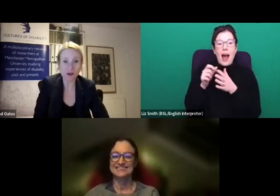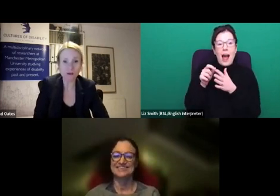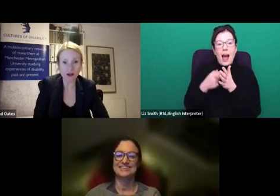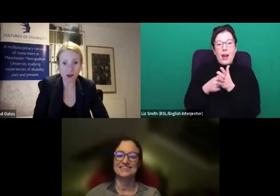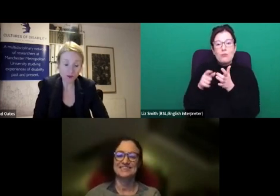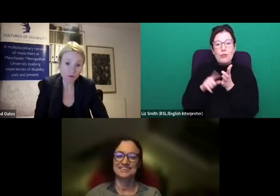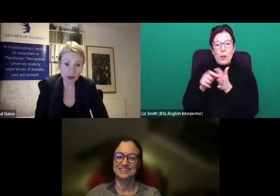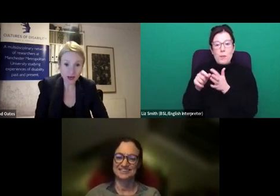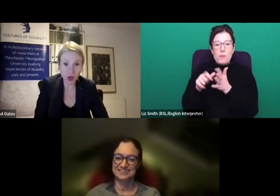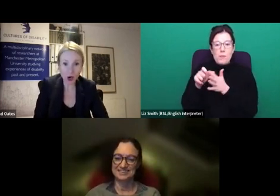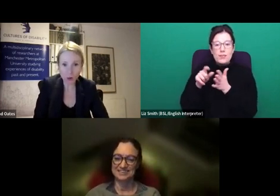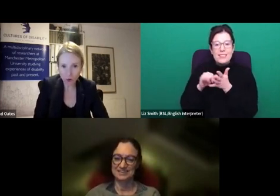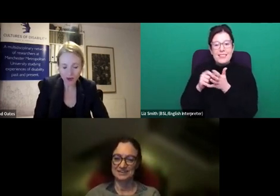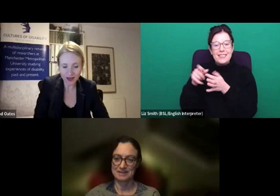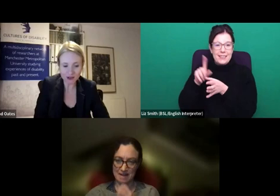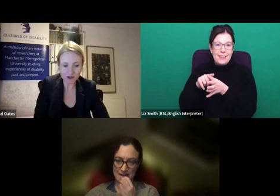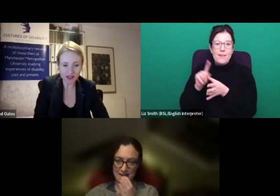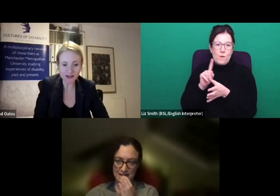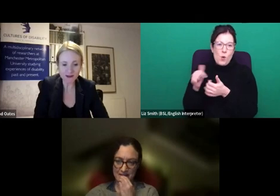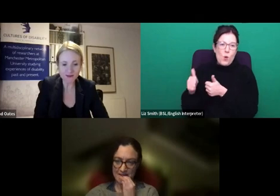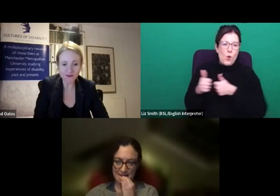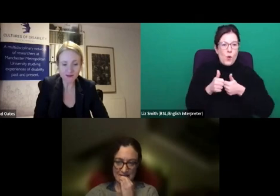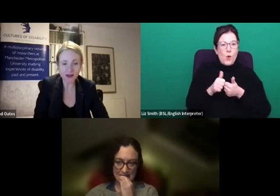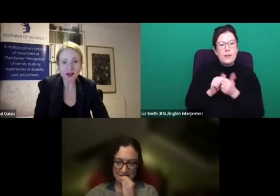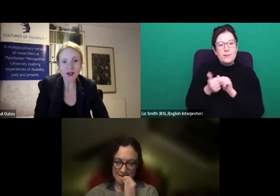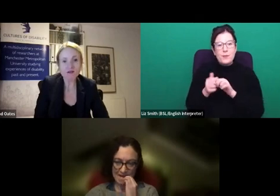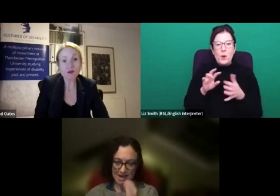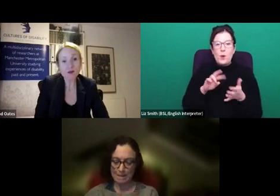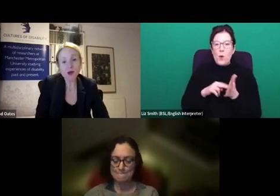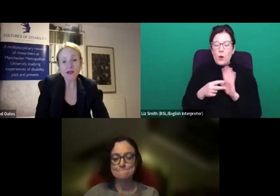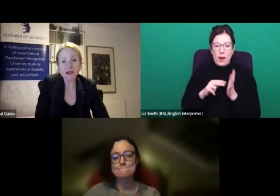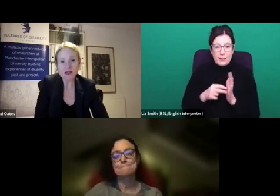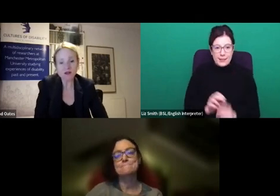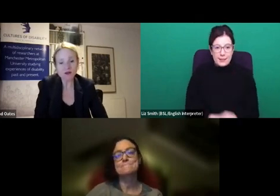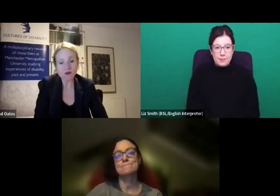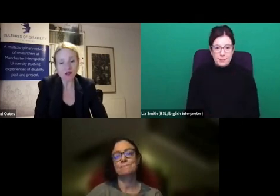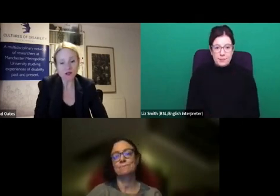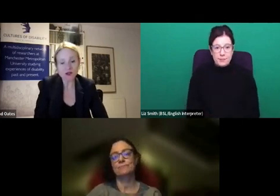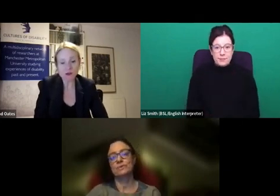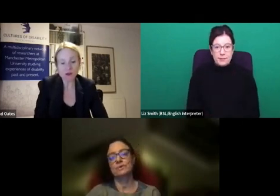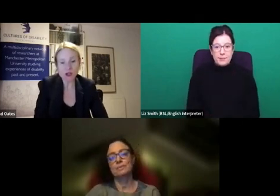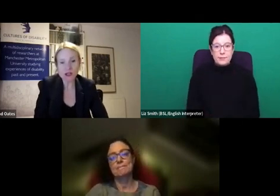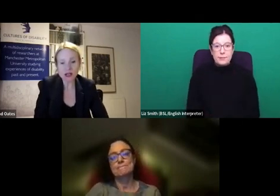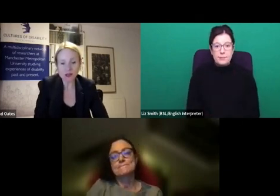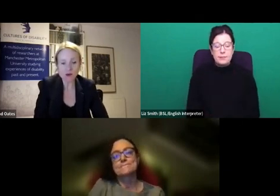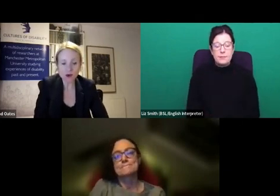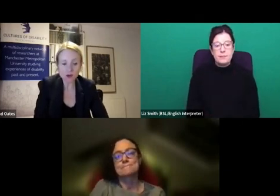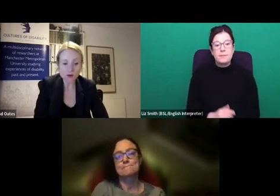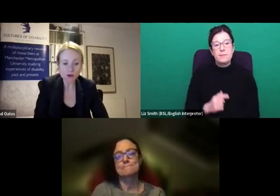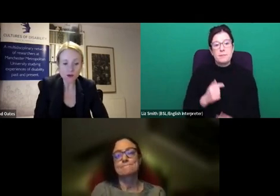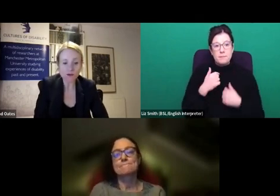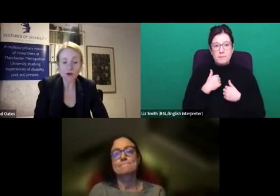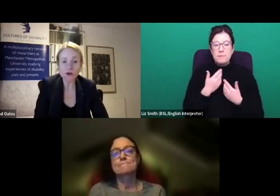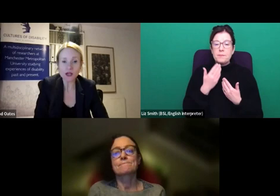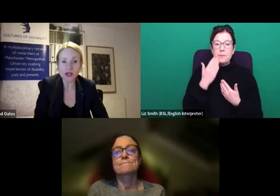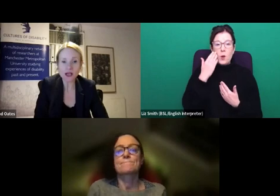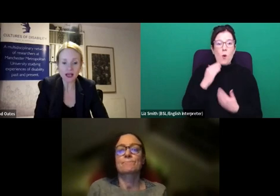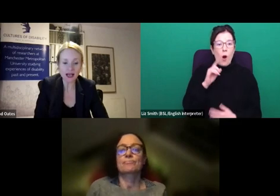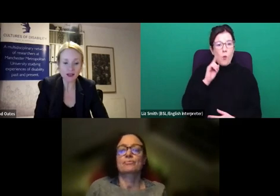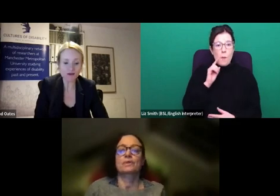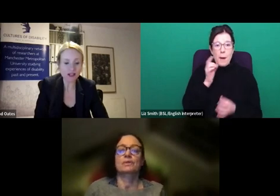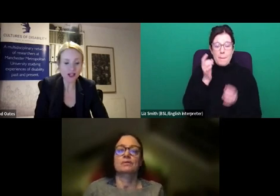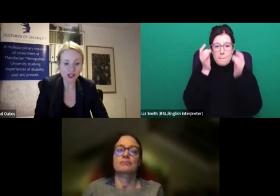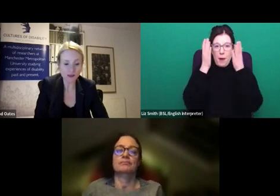for being a co-organiser of this. For the purposes of audio description, I am a white woman with blonde